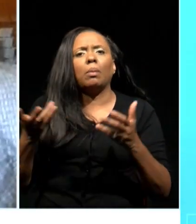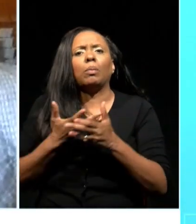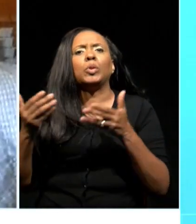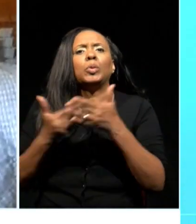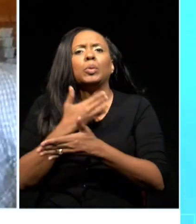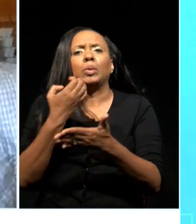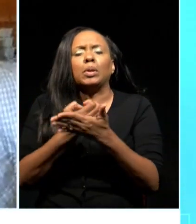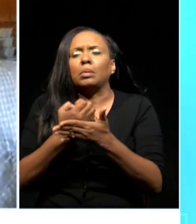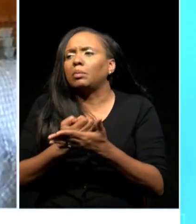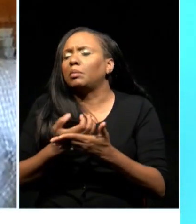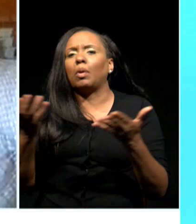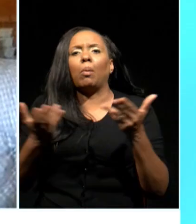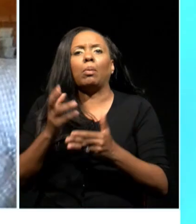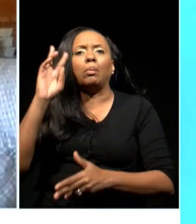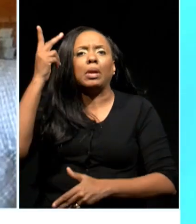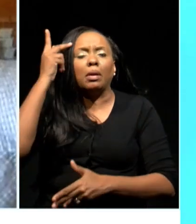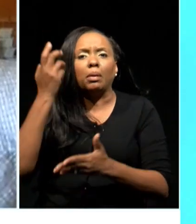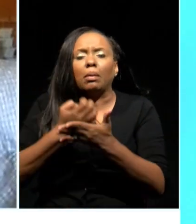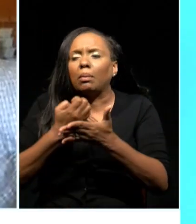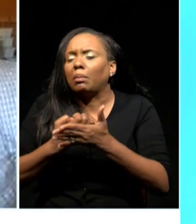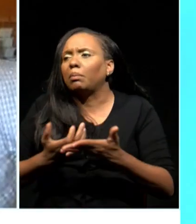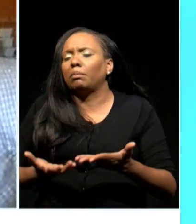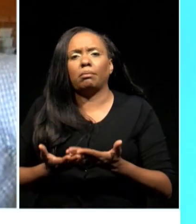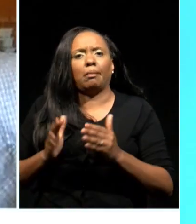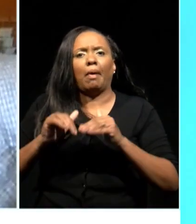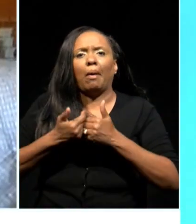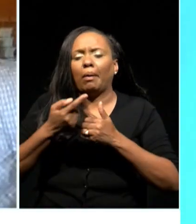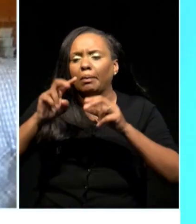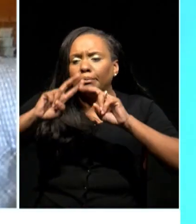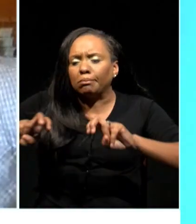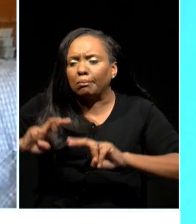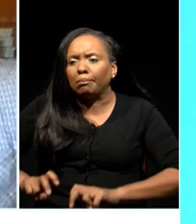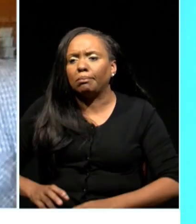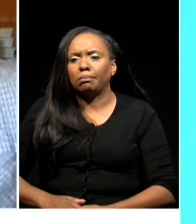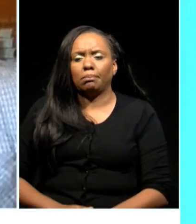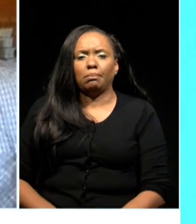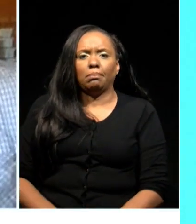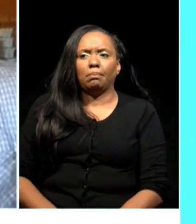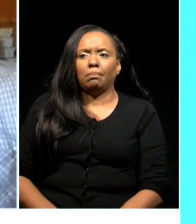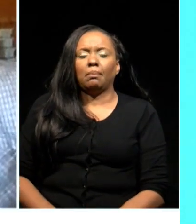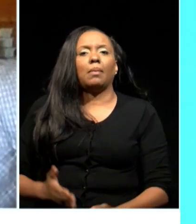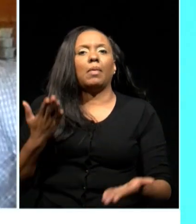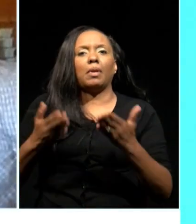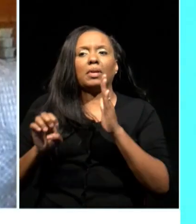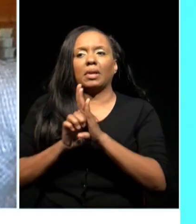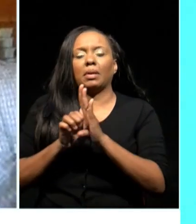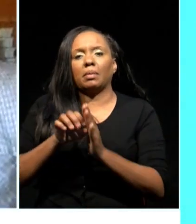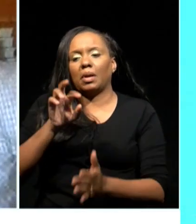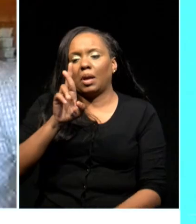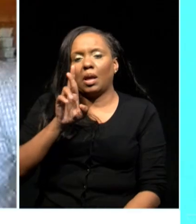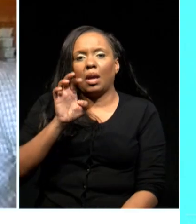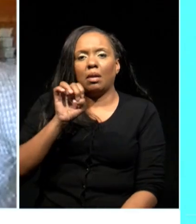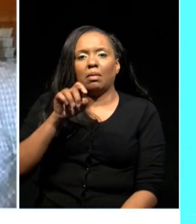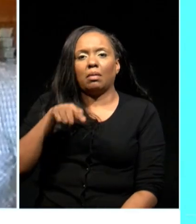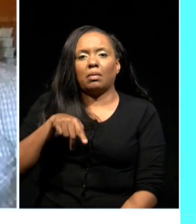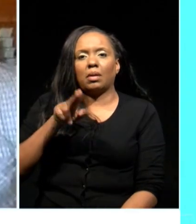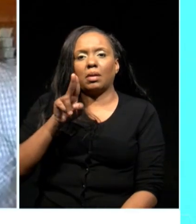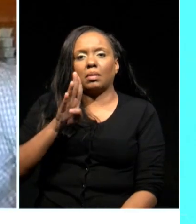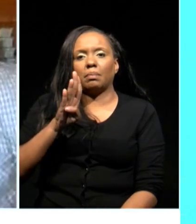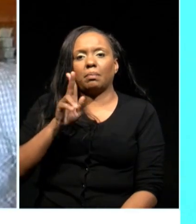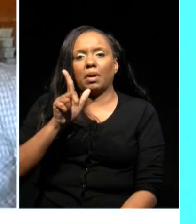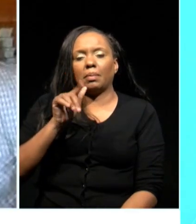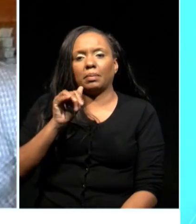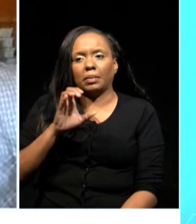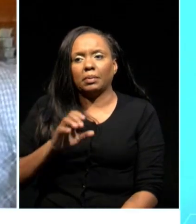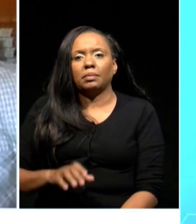local political economy is like, and how you fit yourself. So even someone, let's take something like republicanism. The Party of Independence is